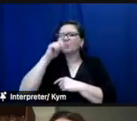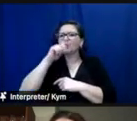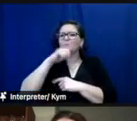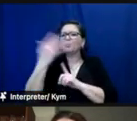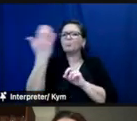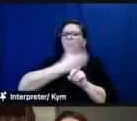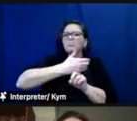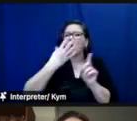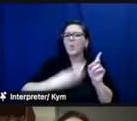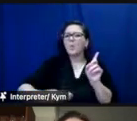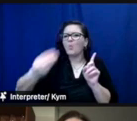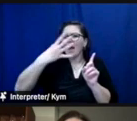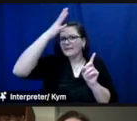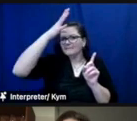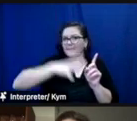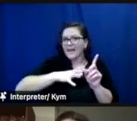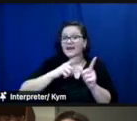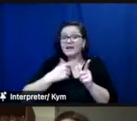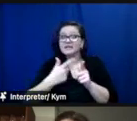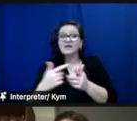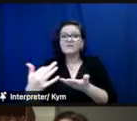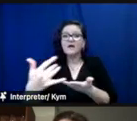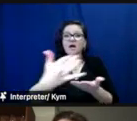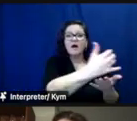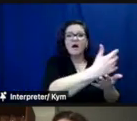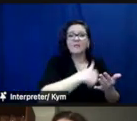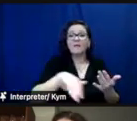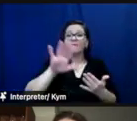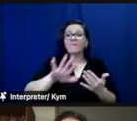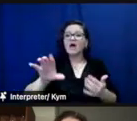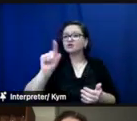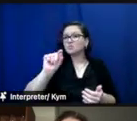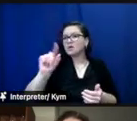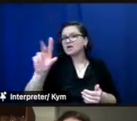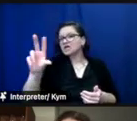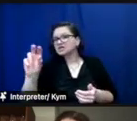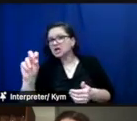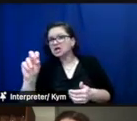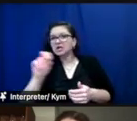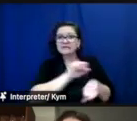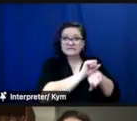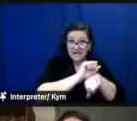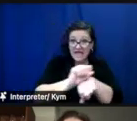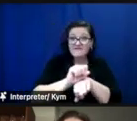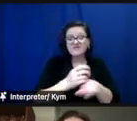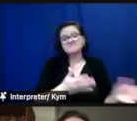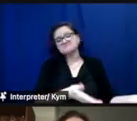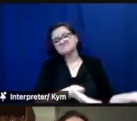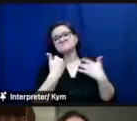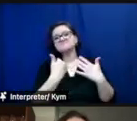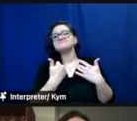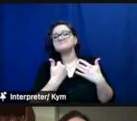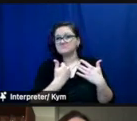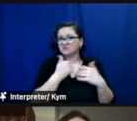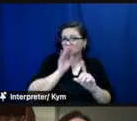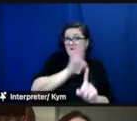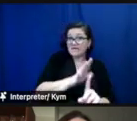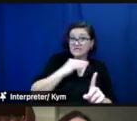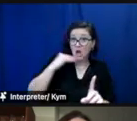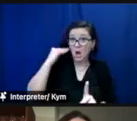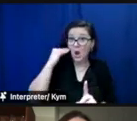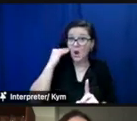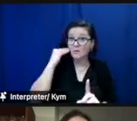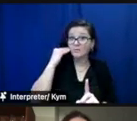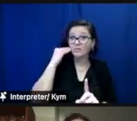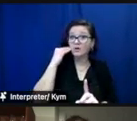then round up about 20 to 30 enslaved people, and then he would take them to freedom to his own home. Which, that's very brave when you think about